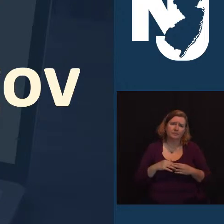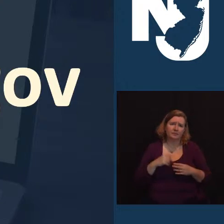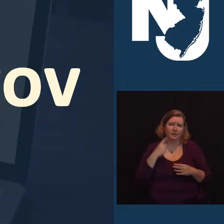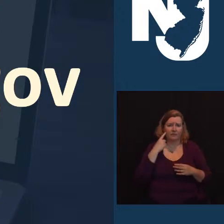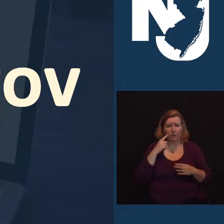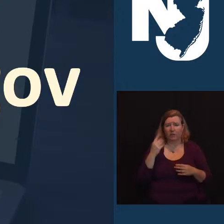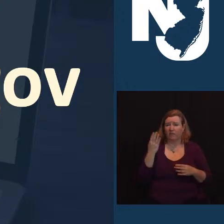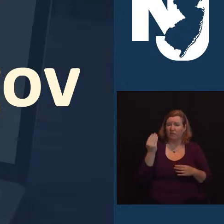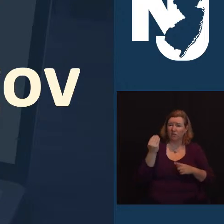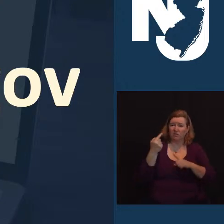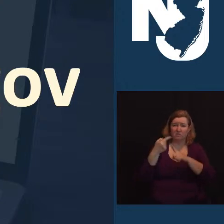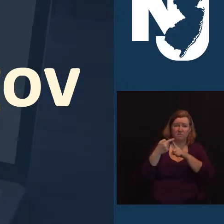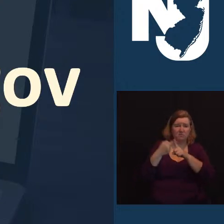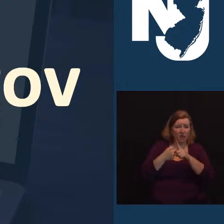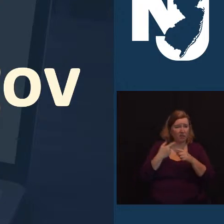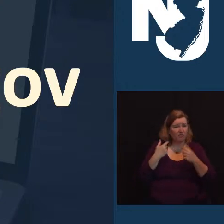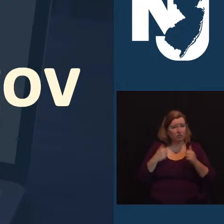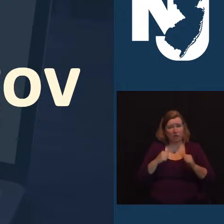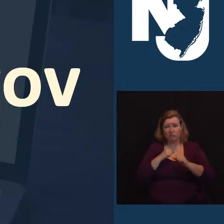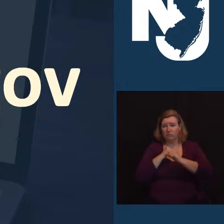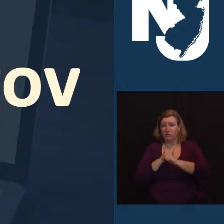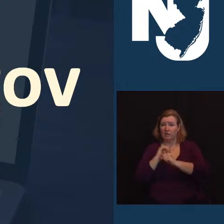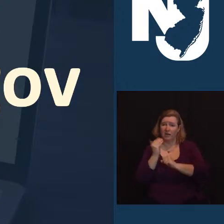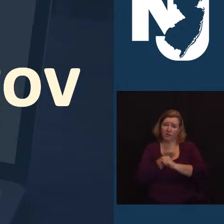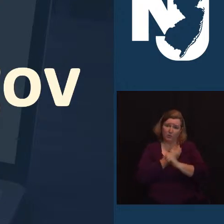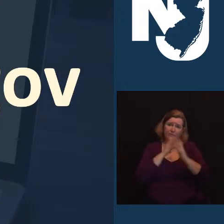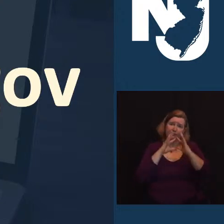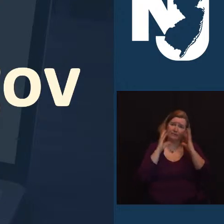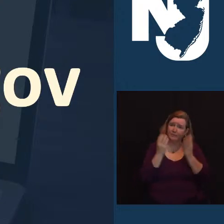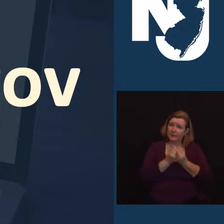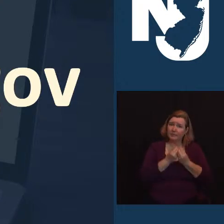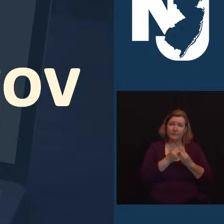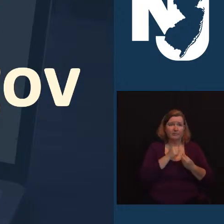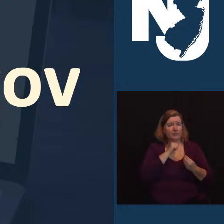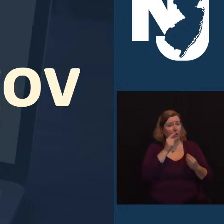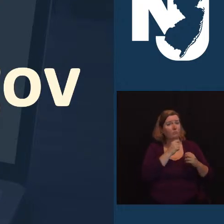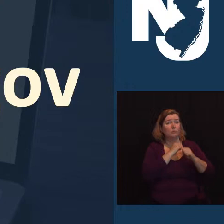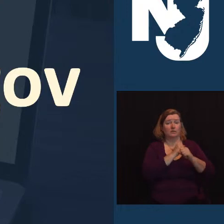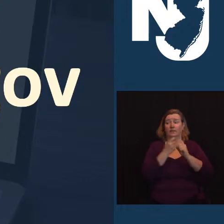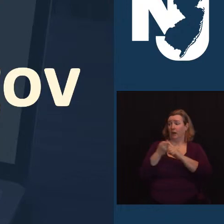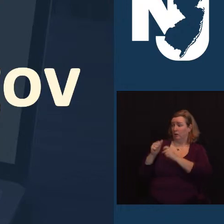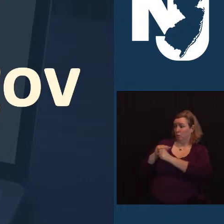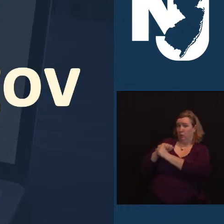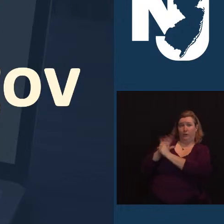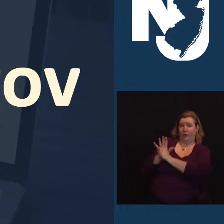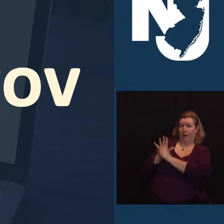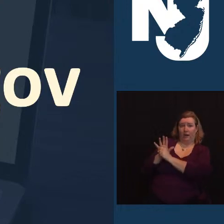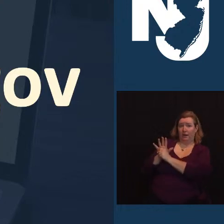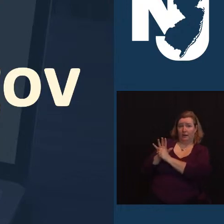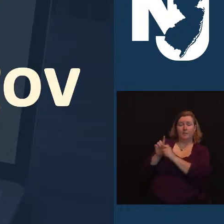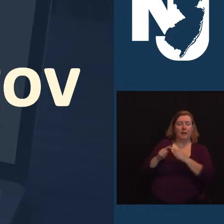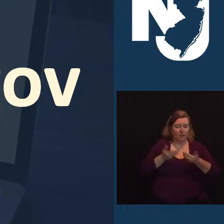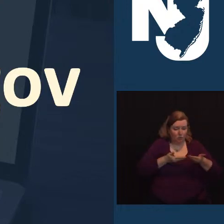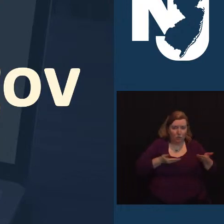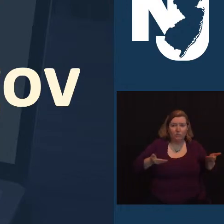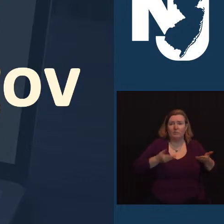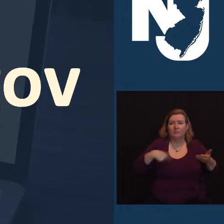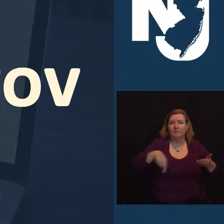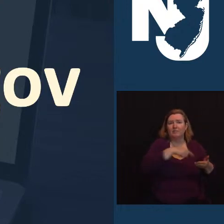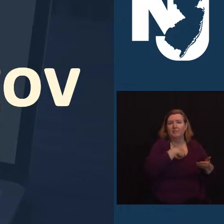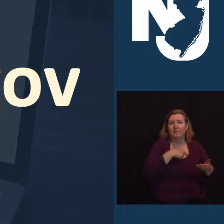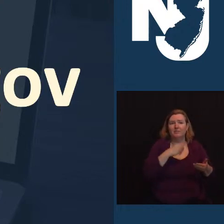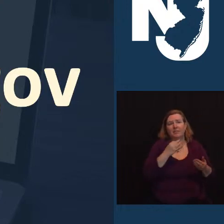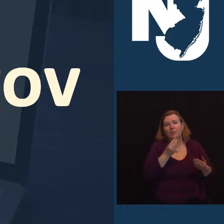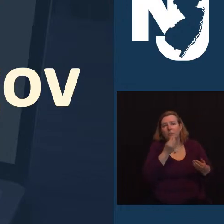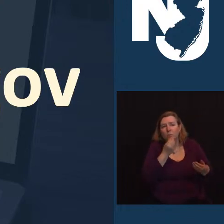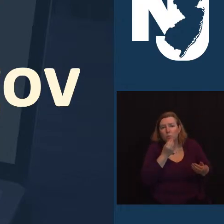to protect our family, not just from the pandemic, but from the other impacts it has had, including food insecurity for